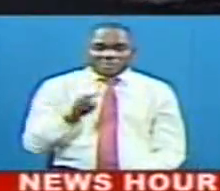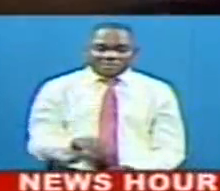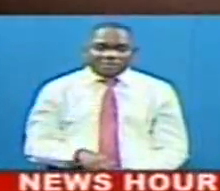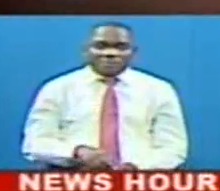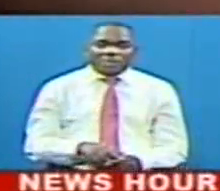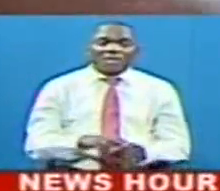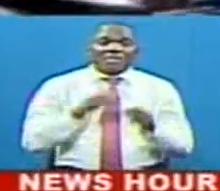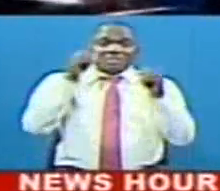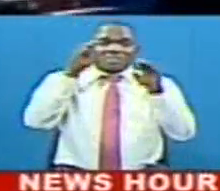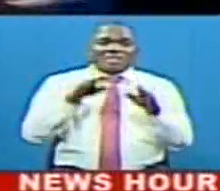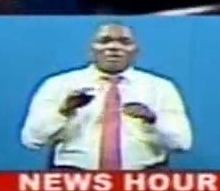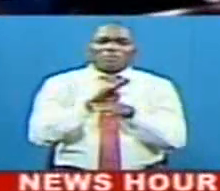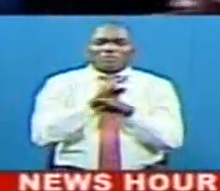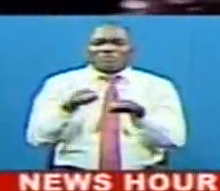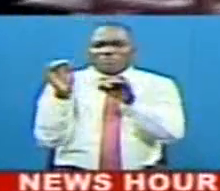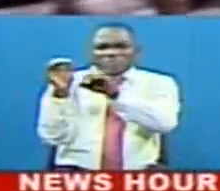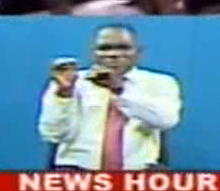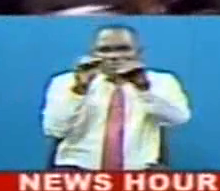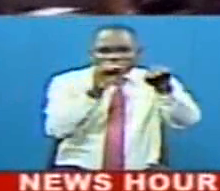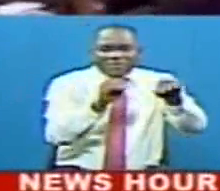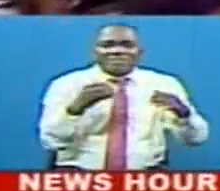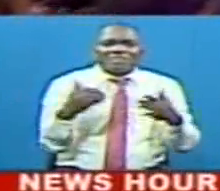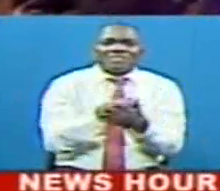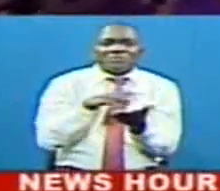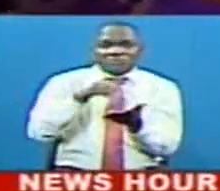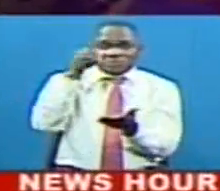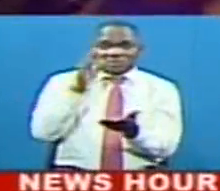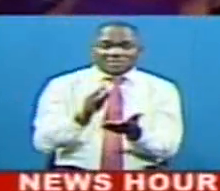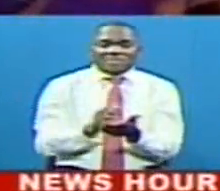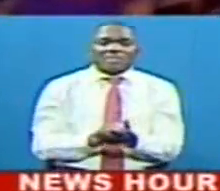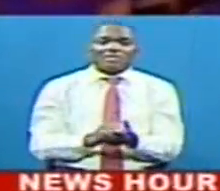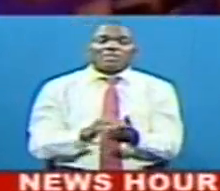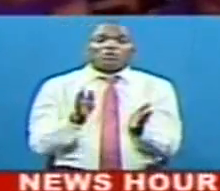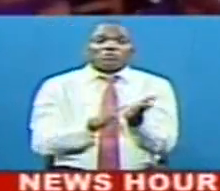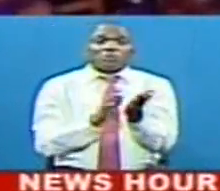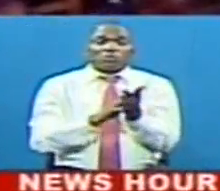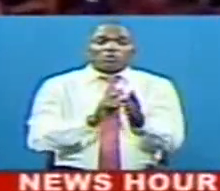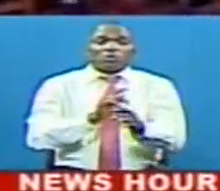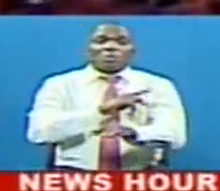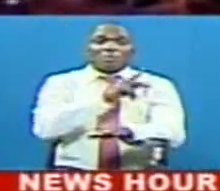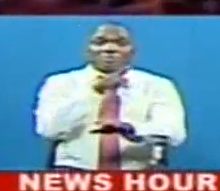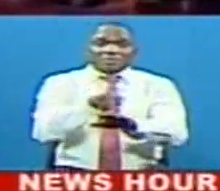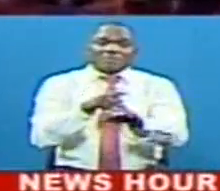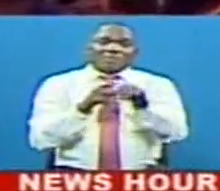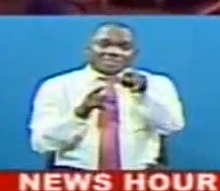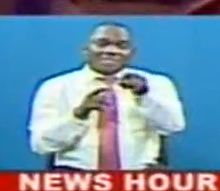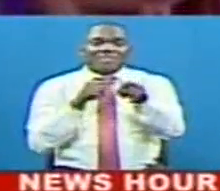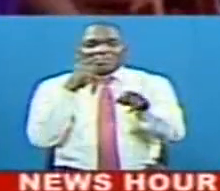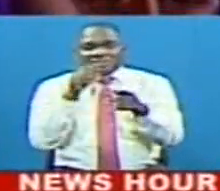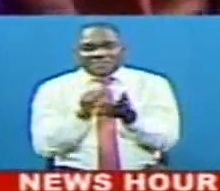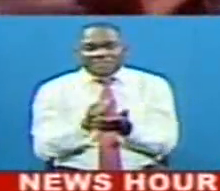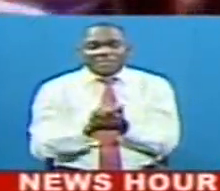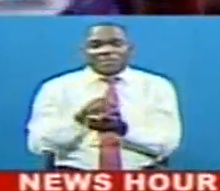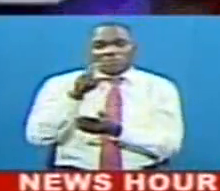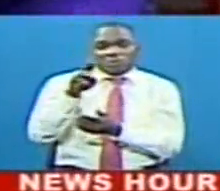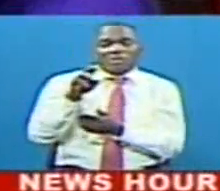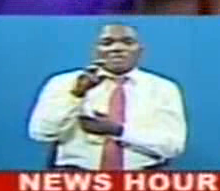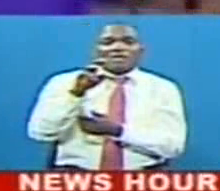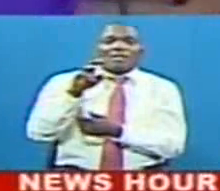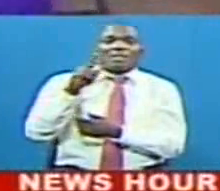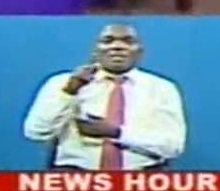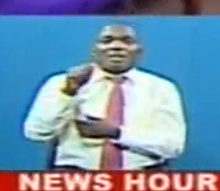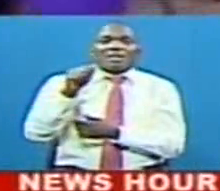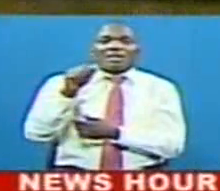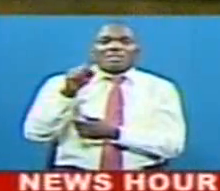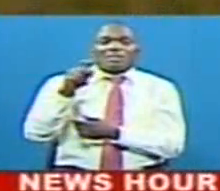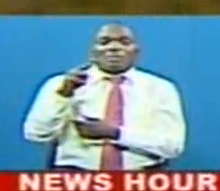Region, tutors were busily teaching the fresh students. The principal of the Rioso College of Education, Dr.